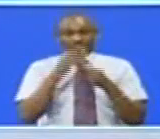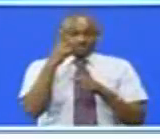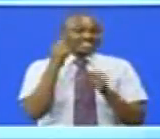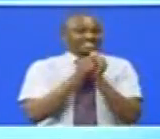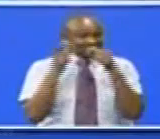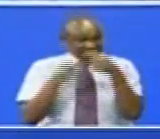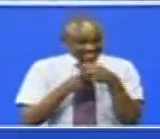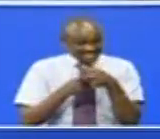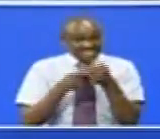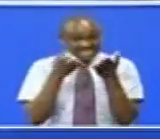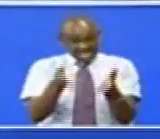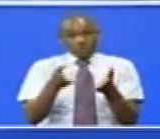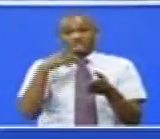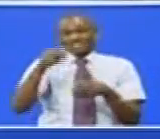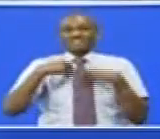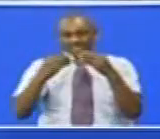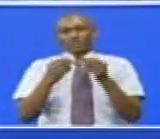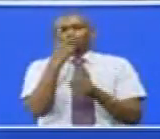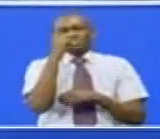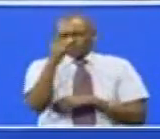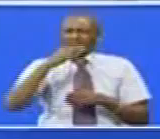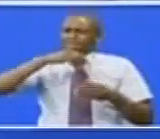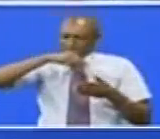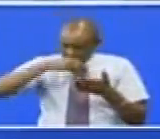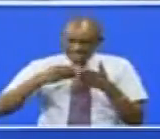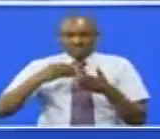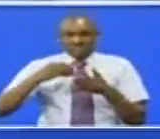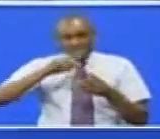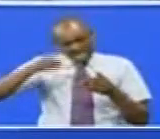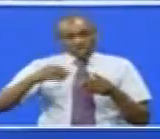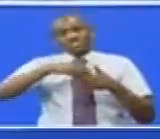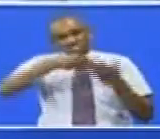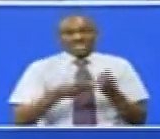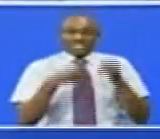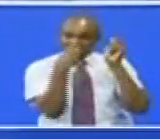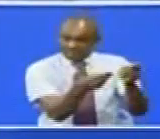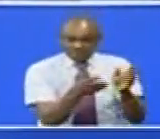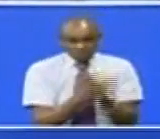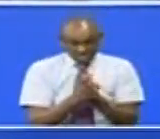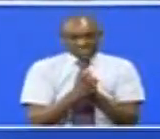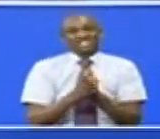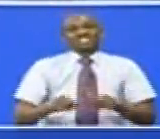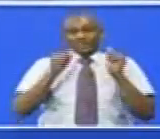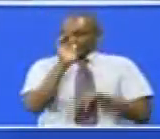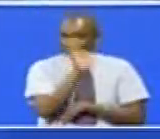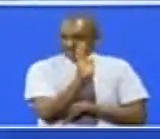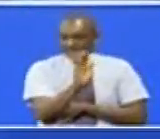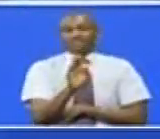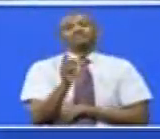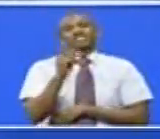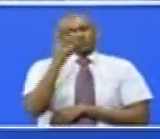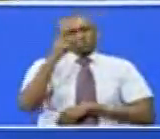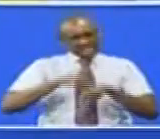2016. The company handed a cheque of 21 million shillings to the organizing committee, led by its chairman Kipchoge Keino and two-time